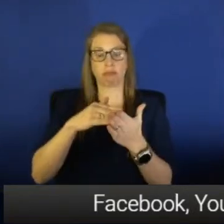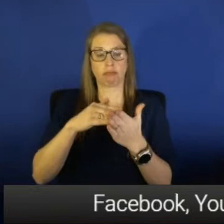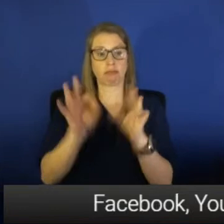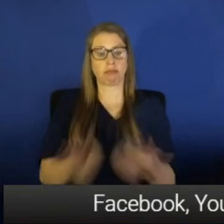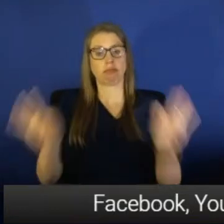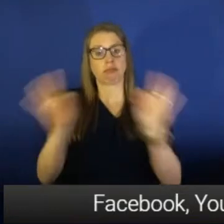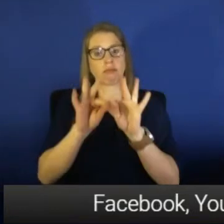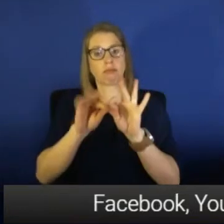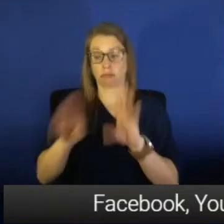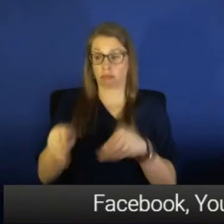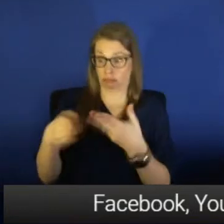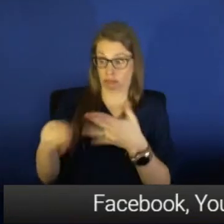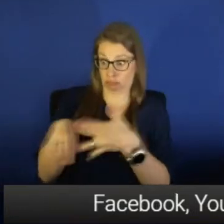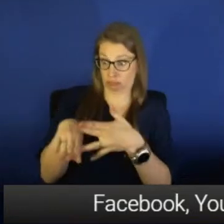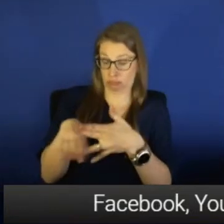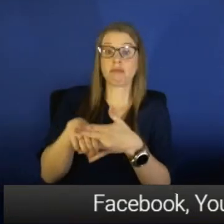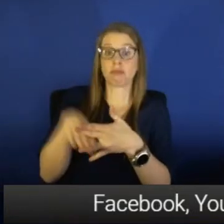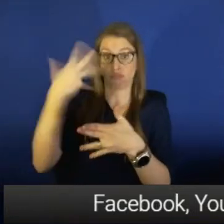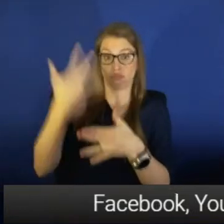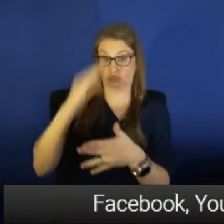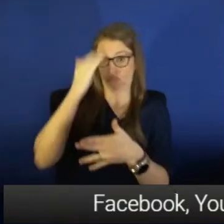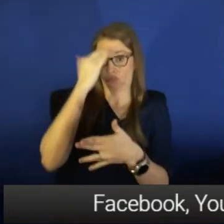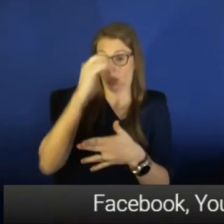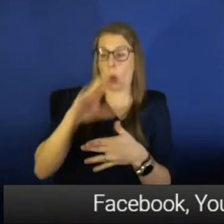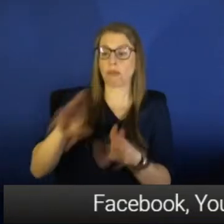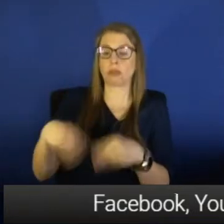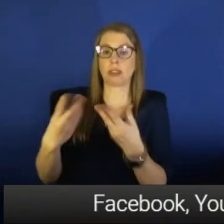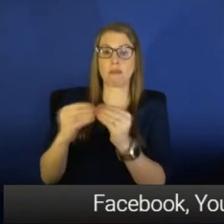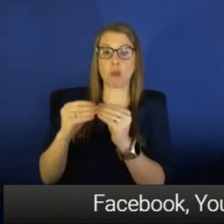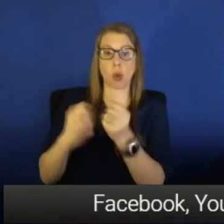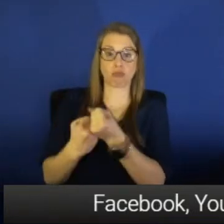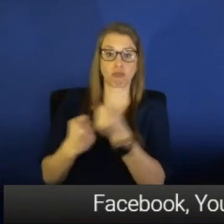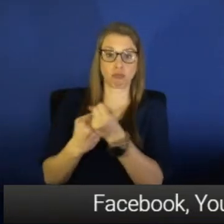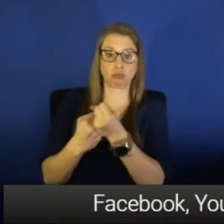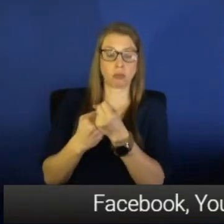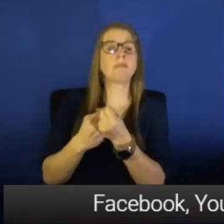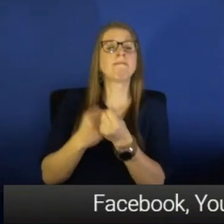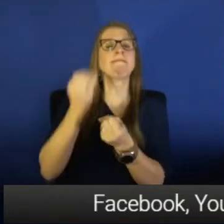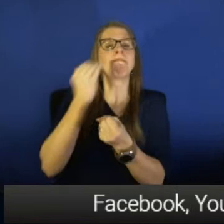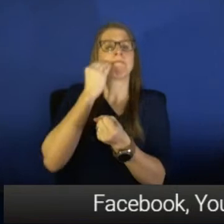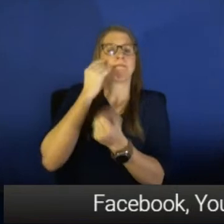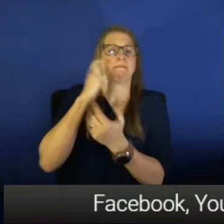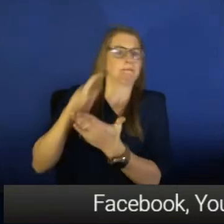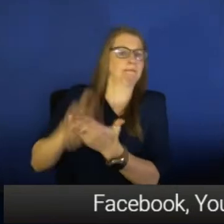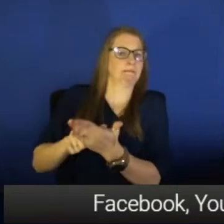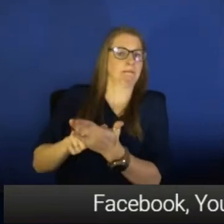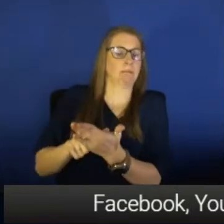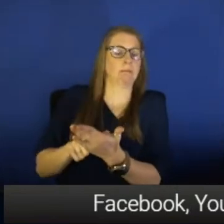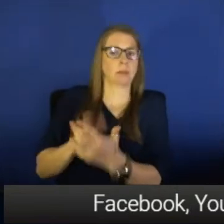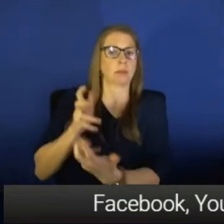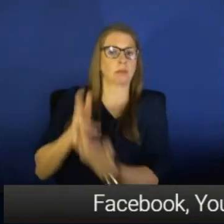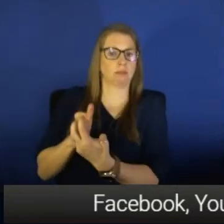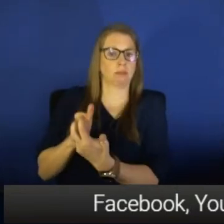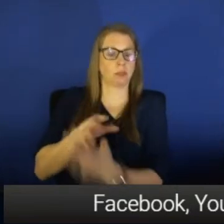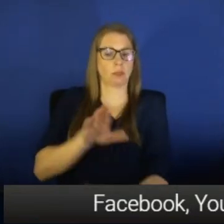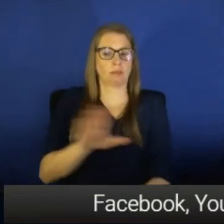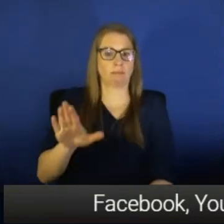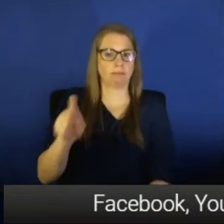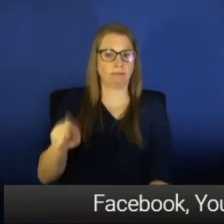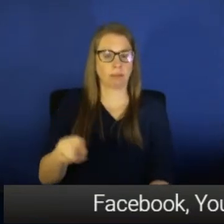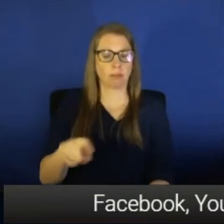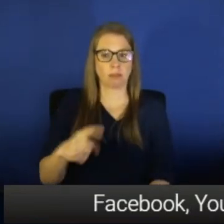people a break or support. I mean, I would say, just looking back at the last several weeks,